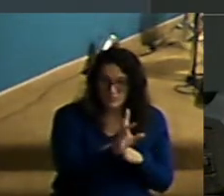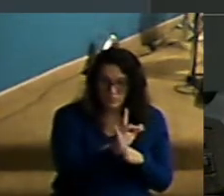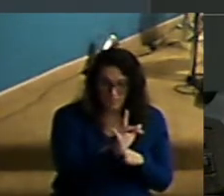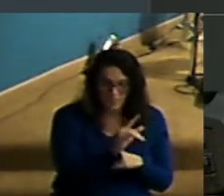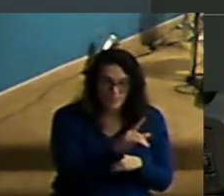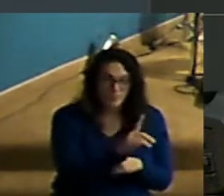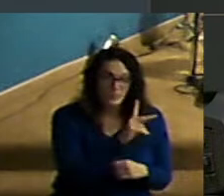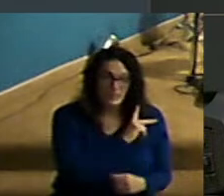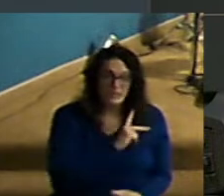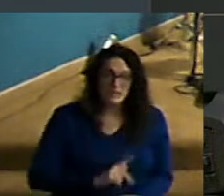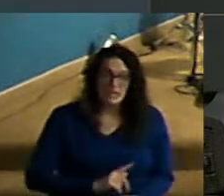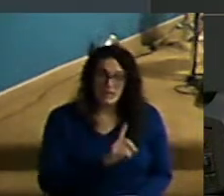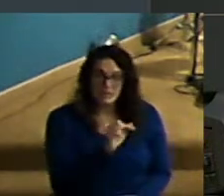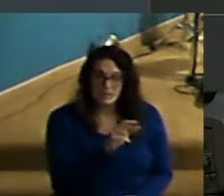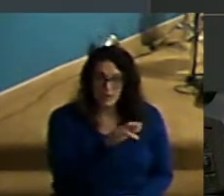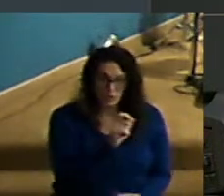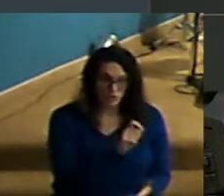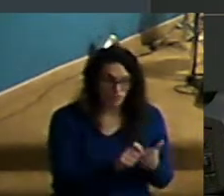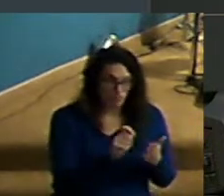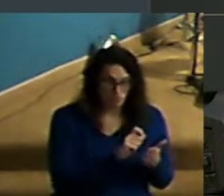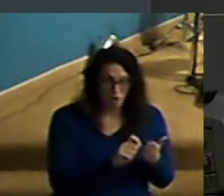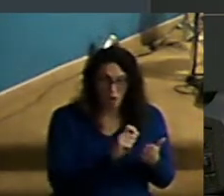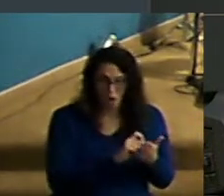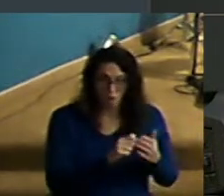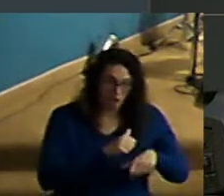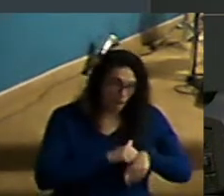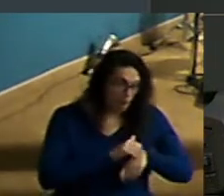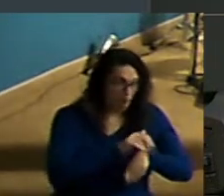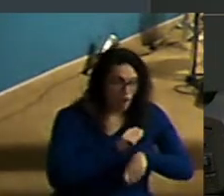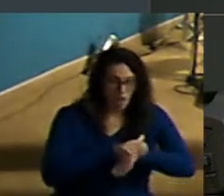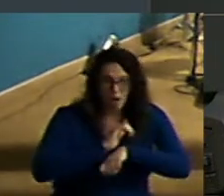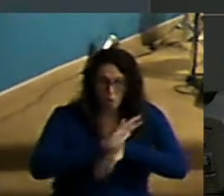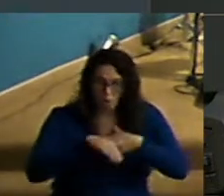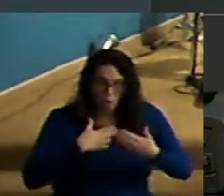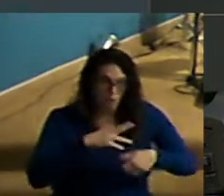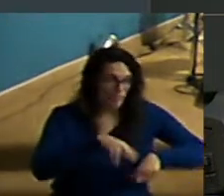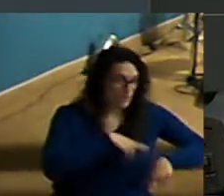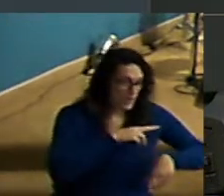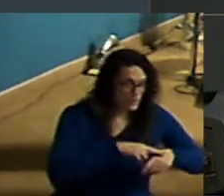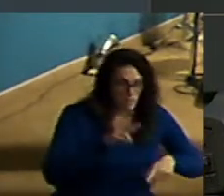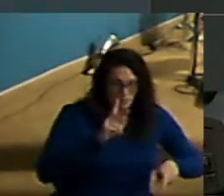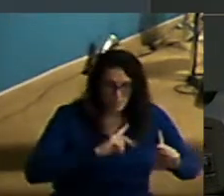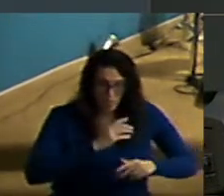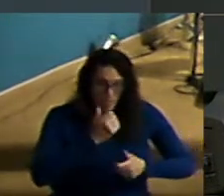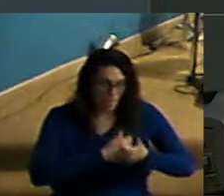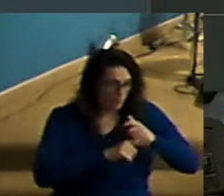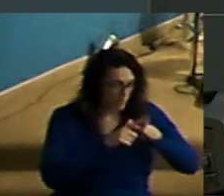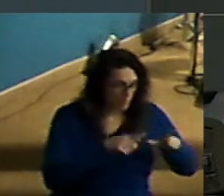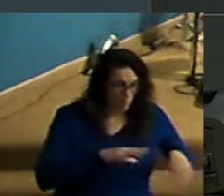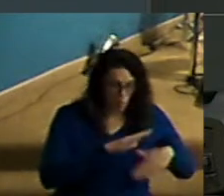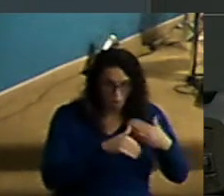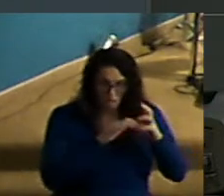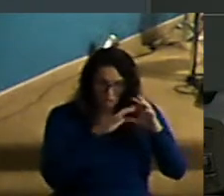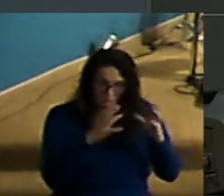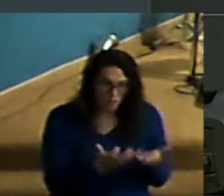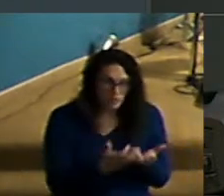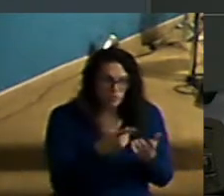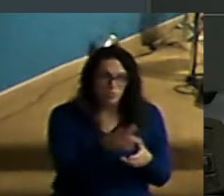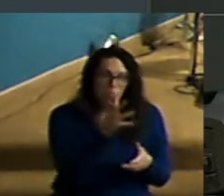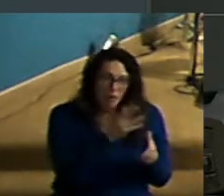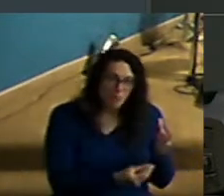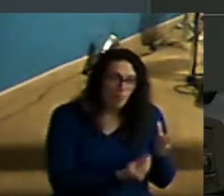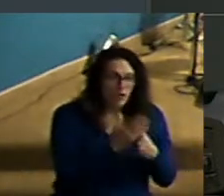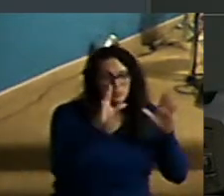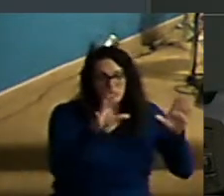Then King Darius wrote to all the nations and peoples of every language in all the earth, may you prosper